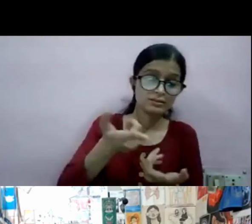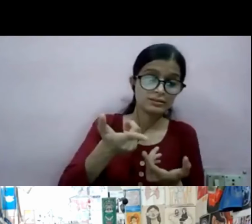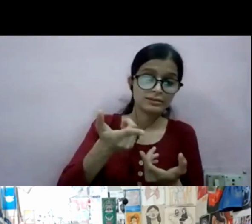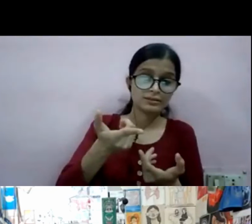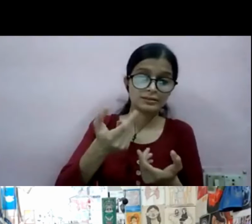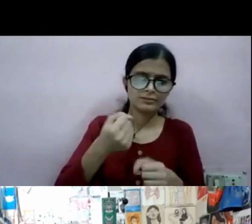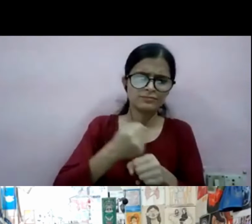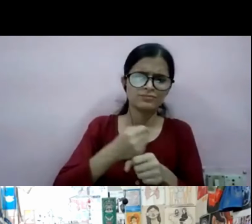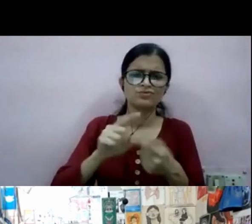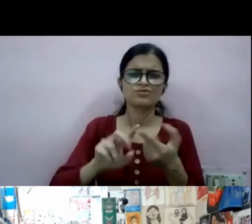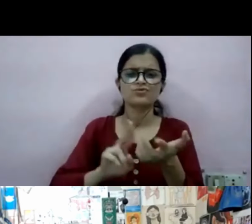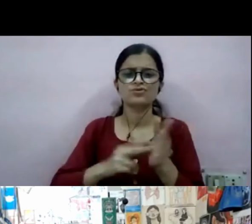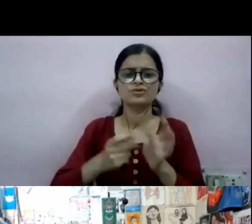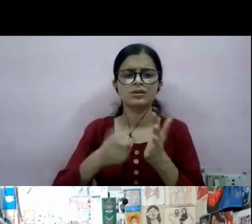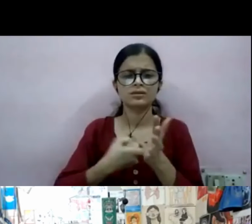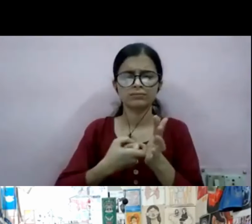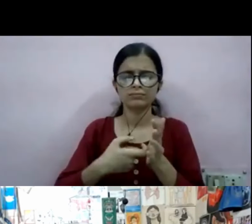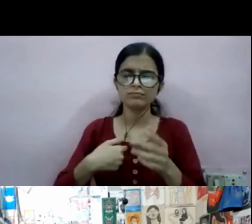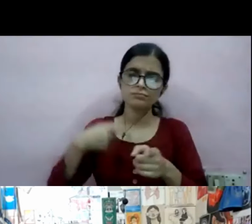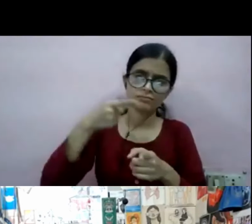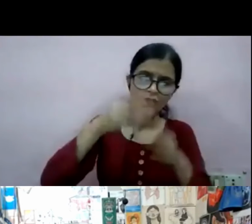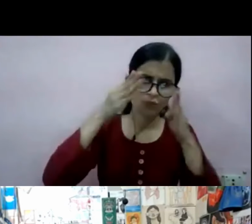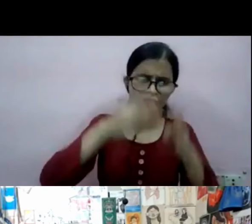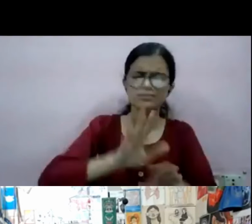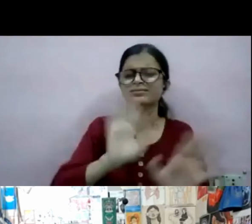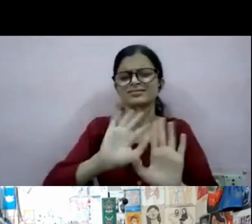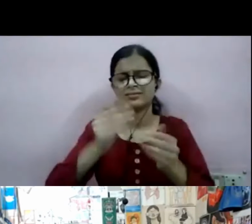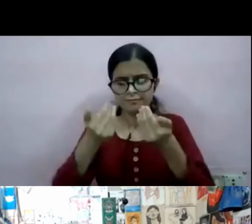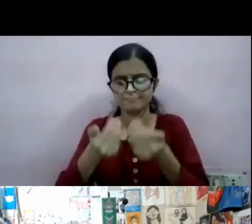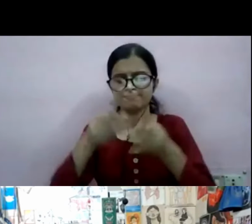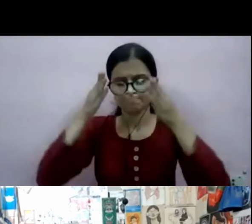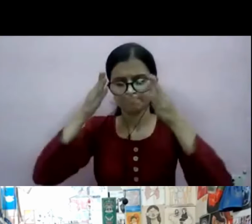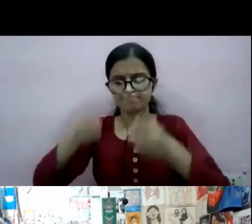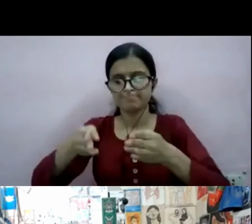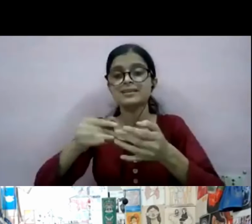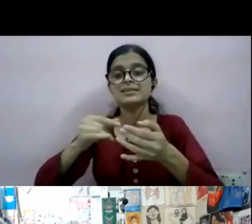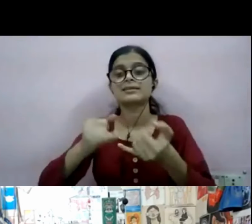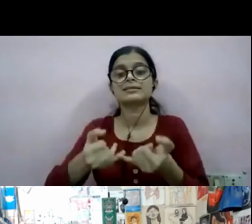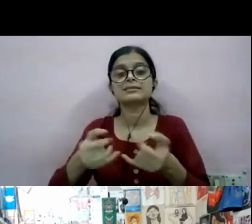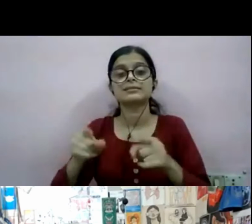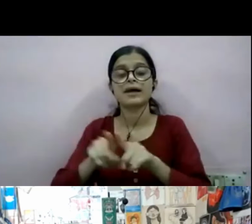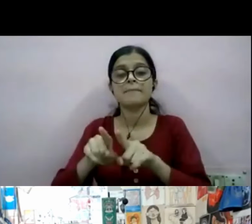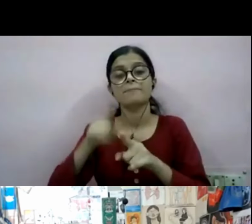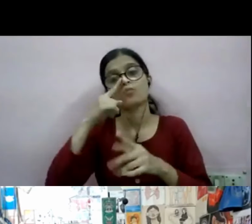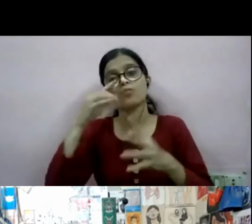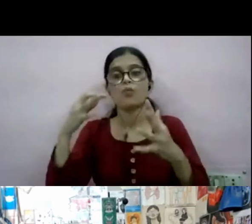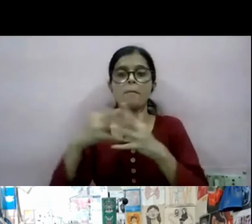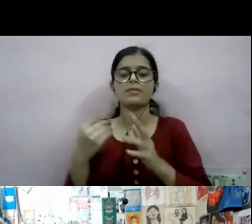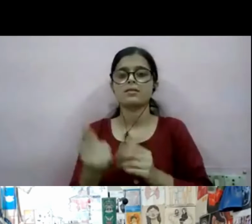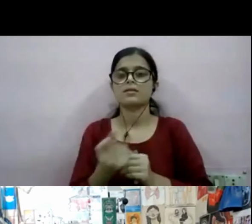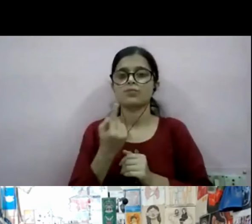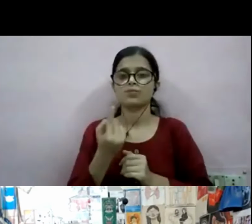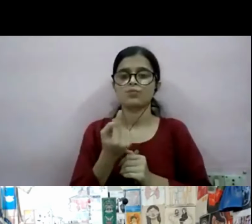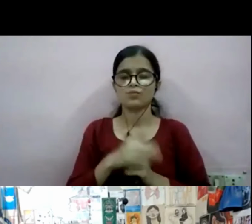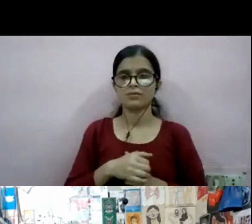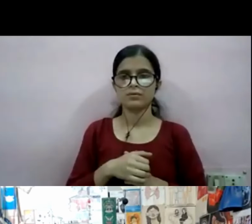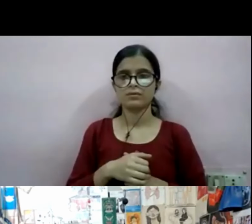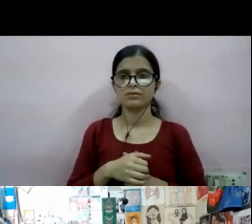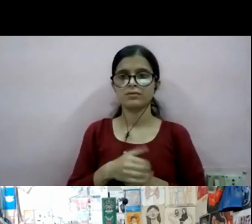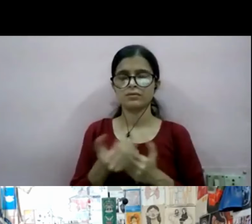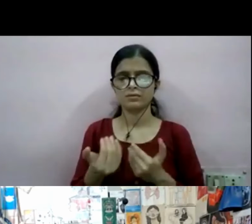disability studies. So as I said, my focus is going to be on cis women. Now, feminist and